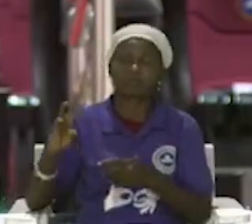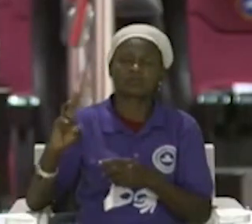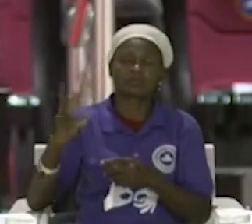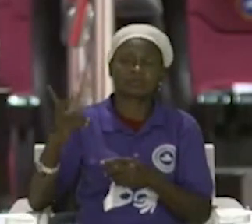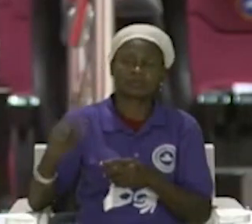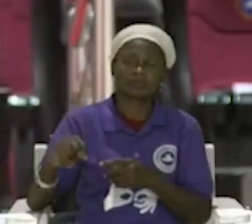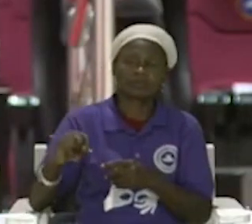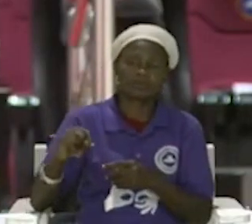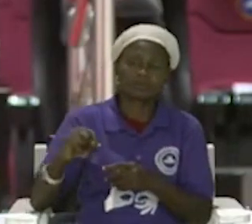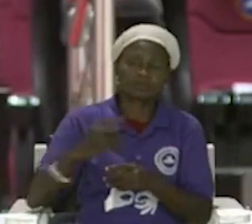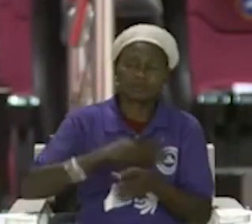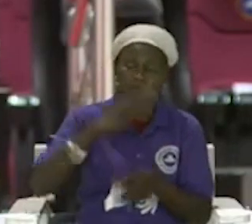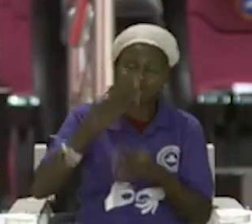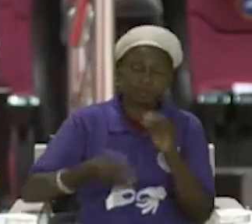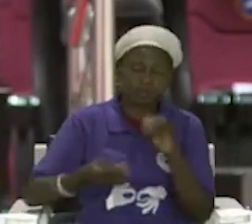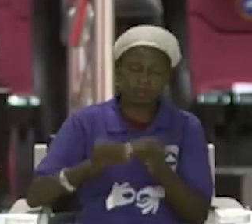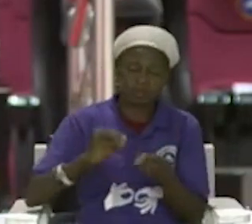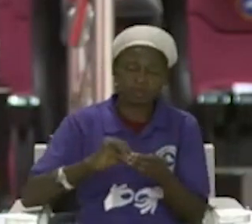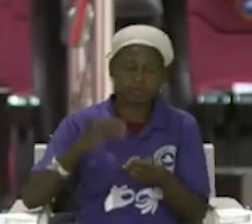total number of